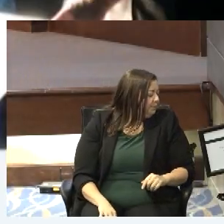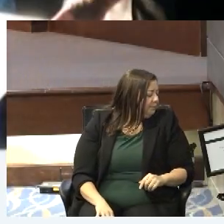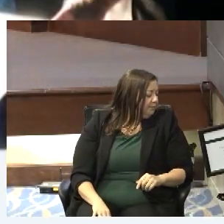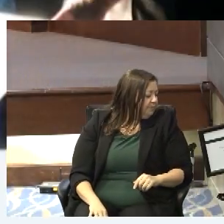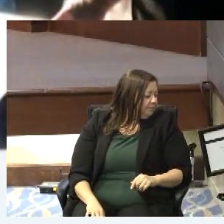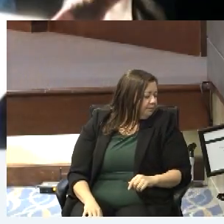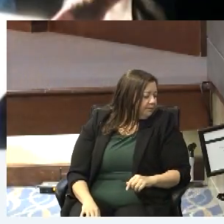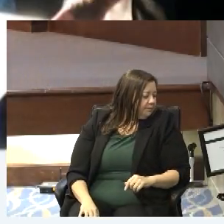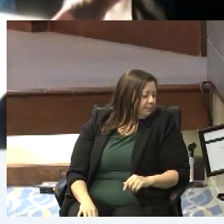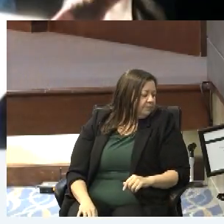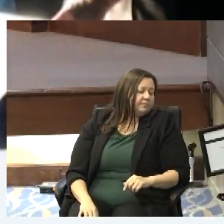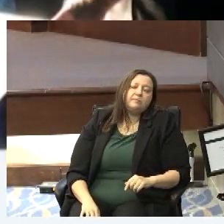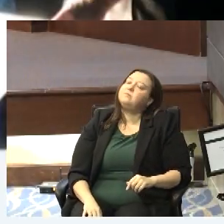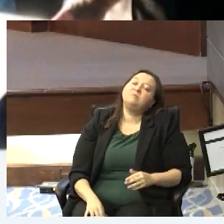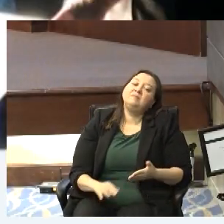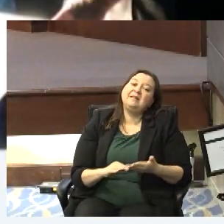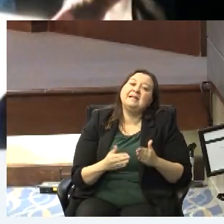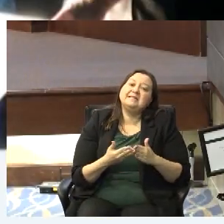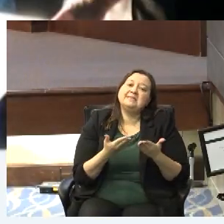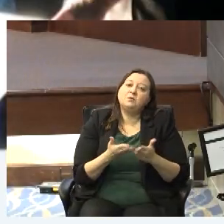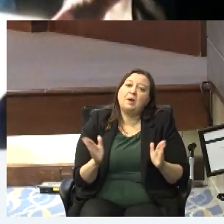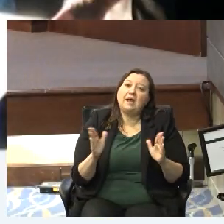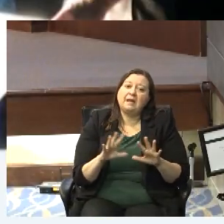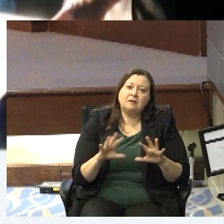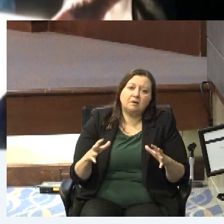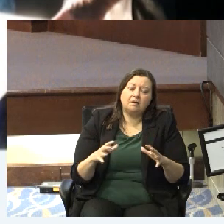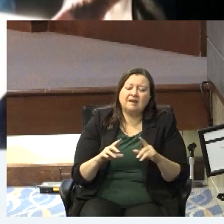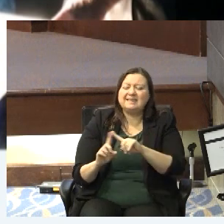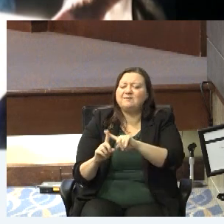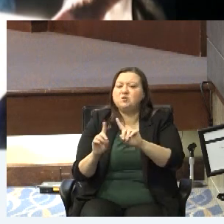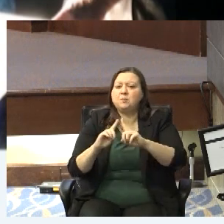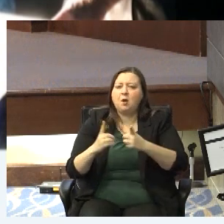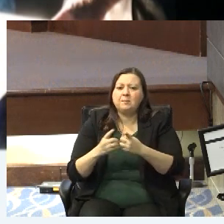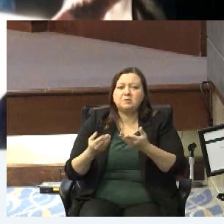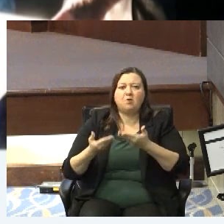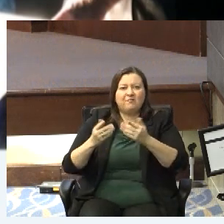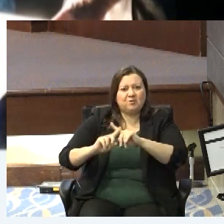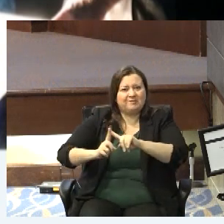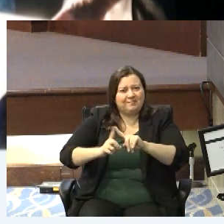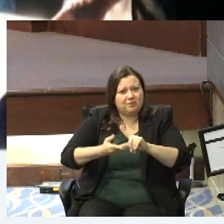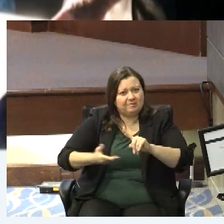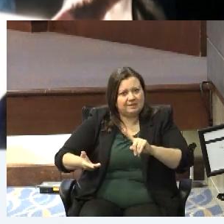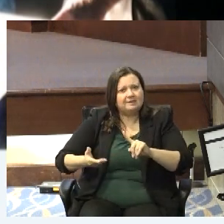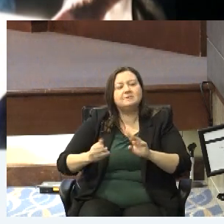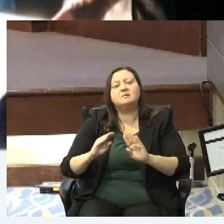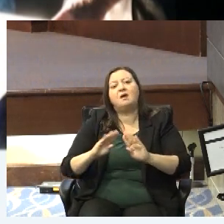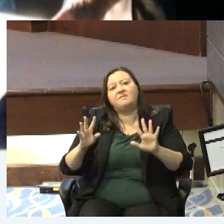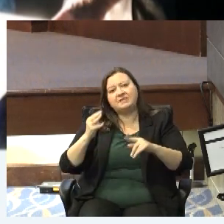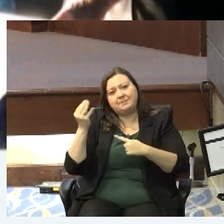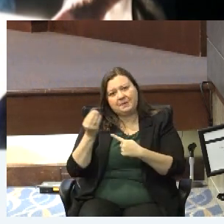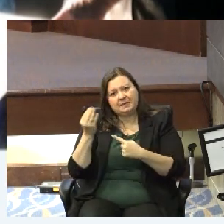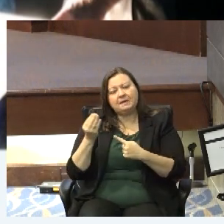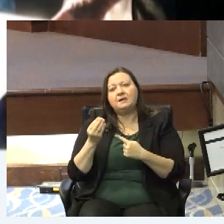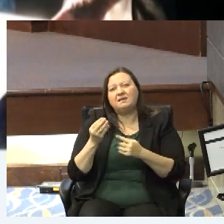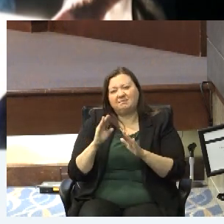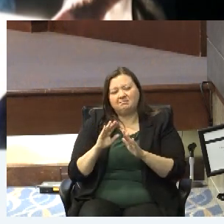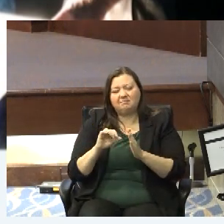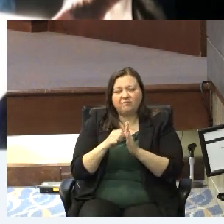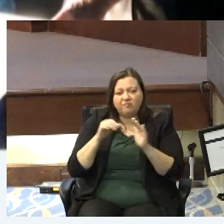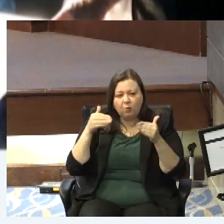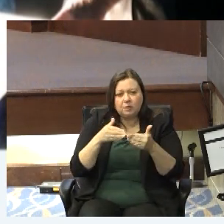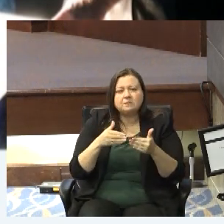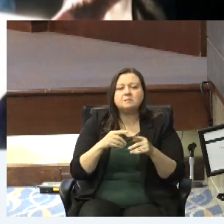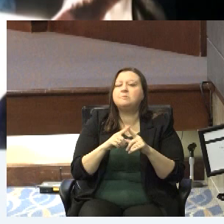Citywide, it's all departments are offering different things. The events, obviously, on Monday is a huge focus, but